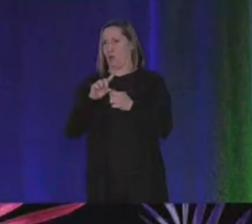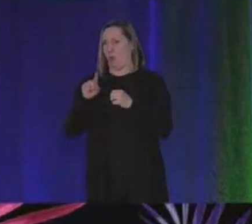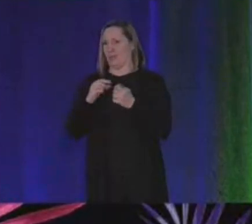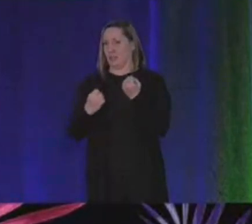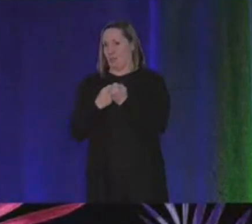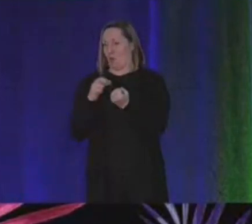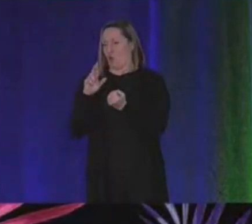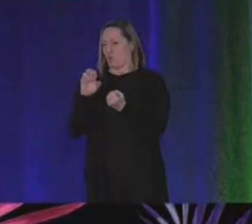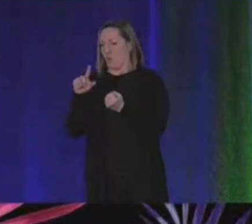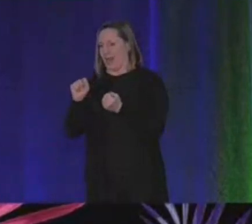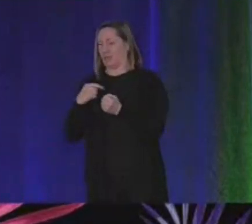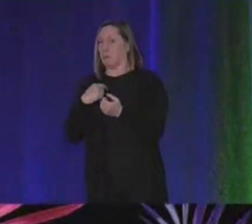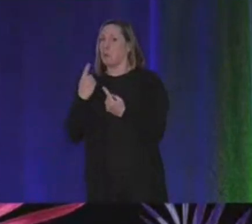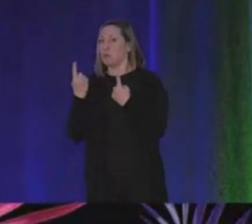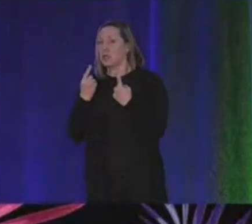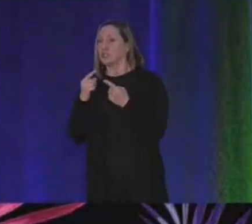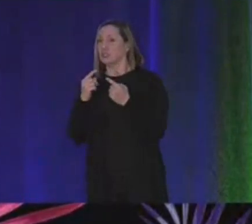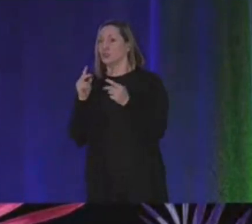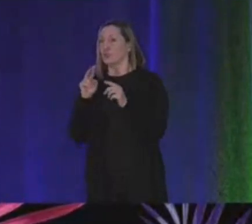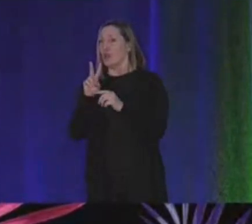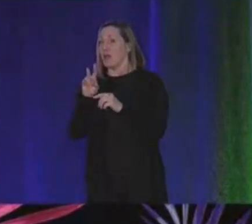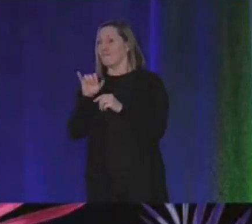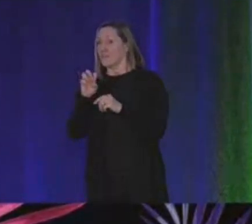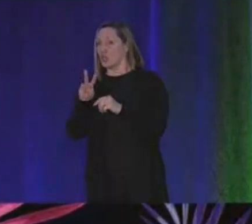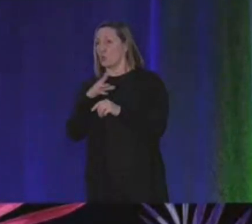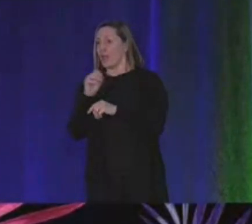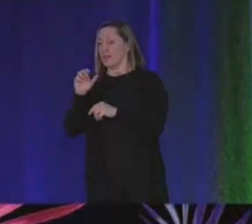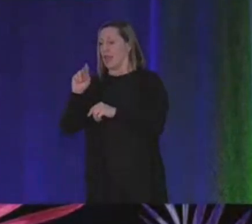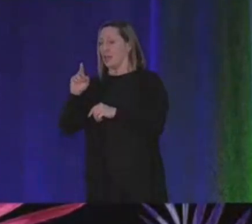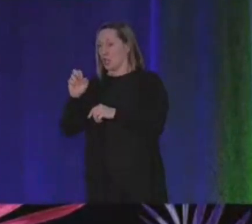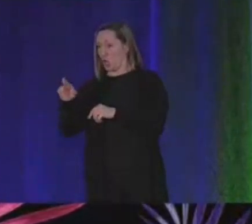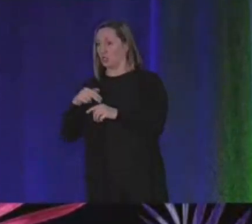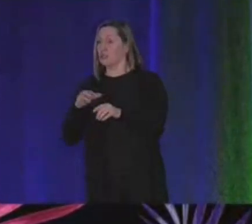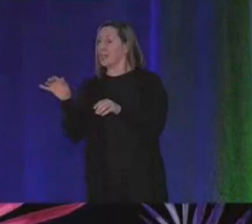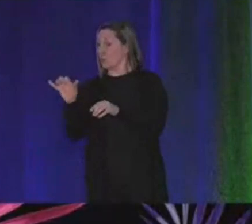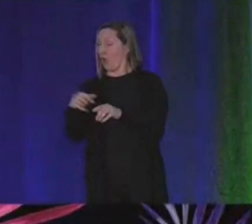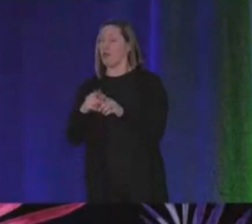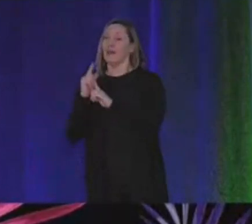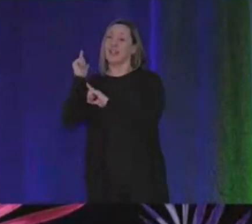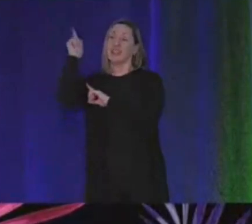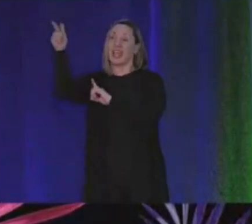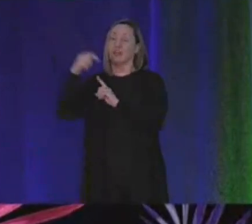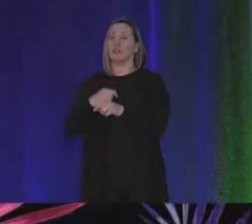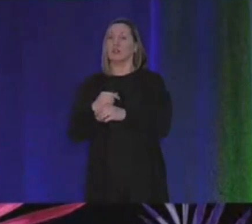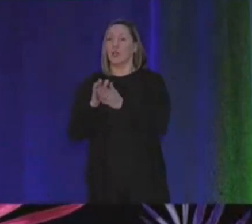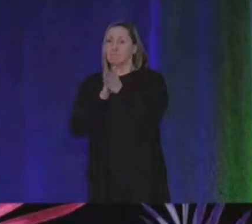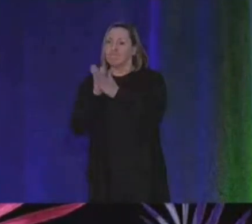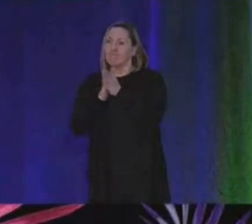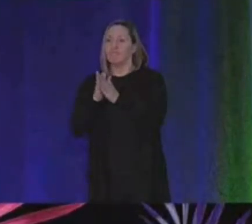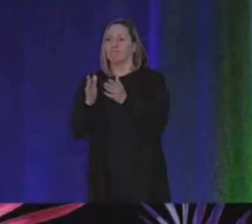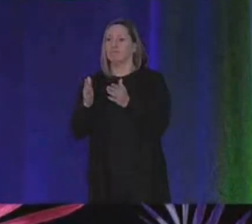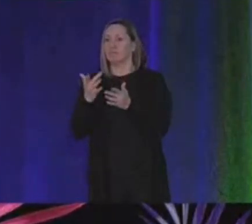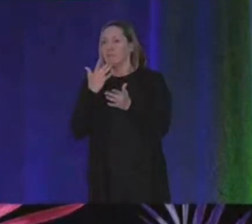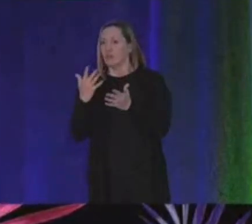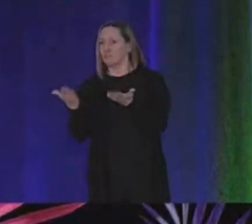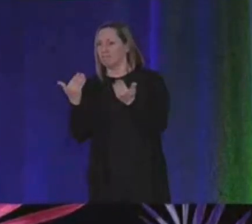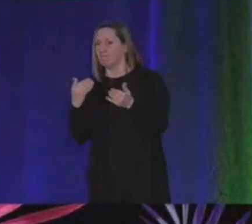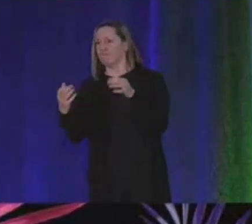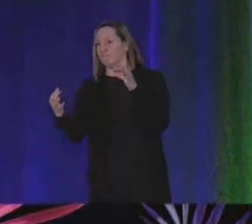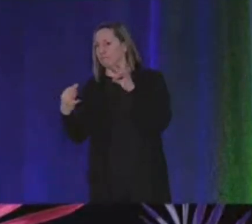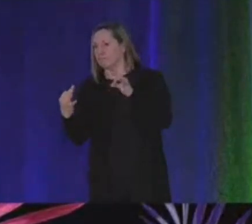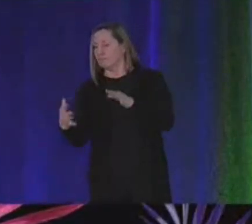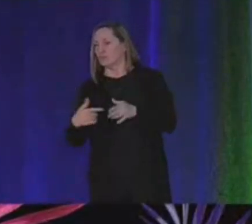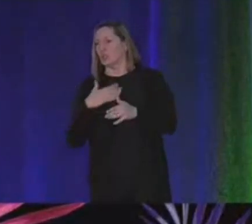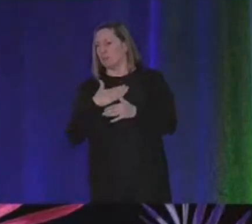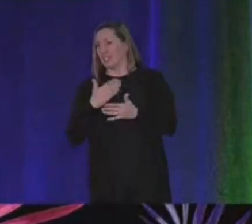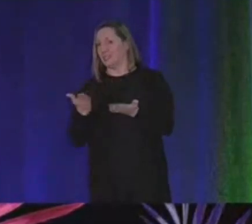Vue and Angular as well. And looking a little bit further down the line, we are very feedback-driven. So encourage you folks to kind